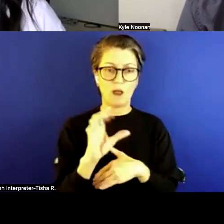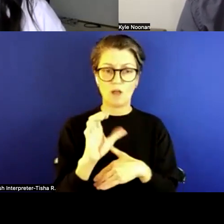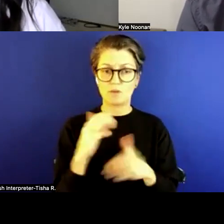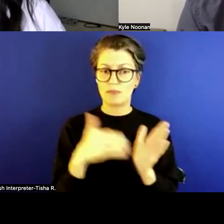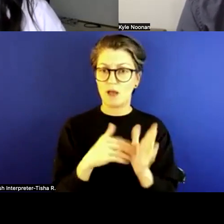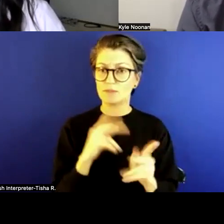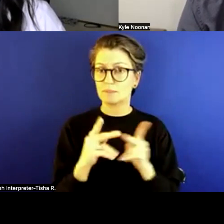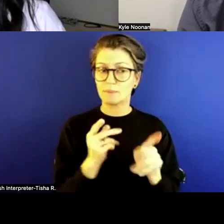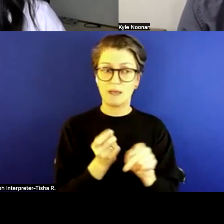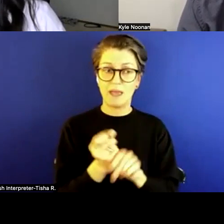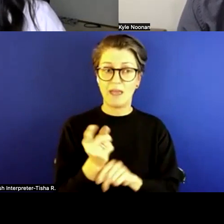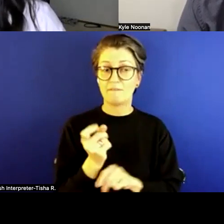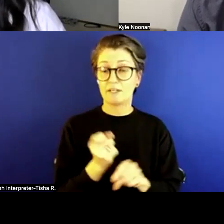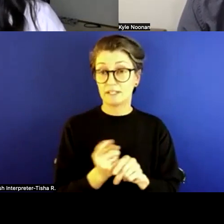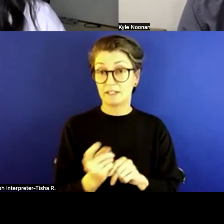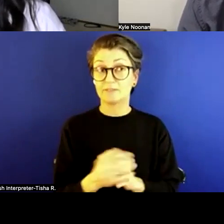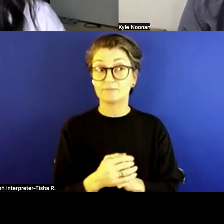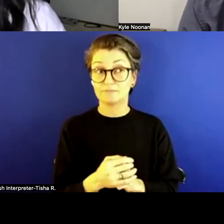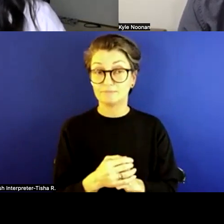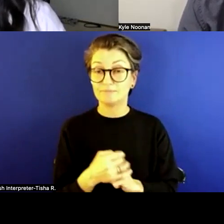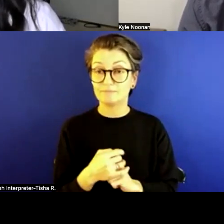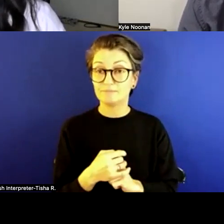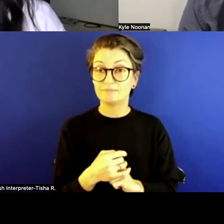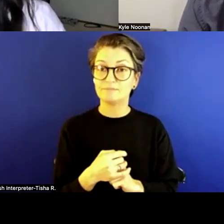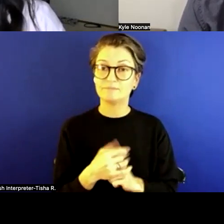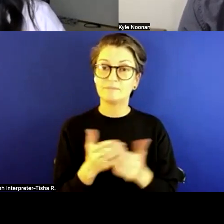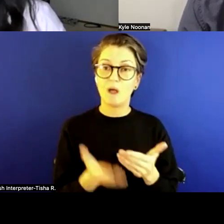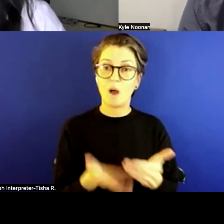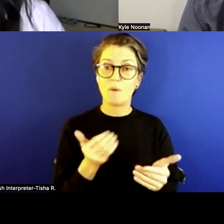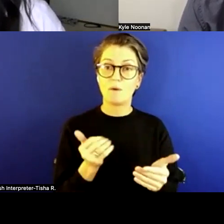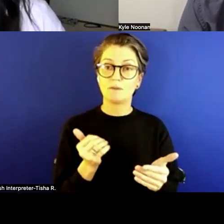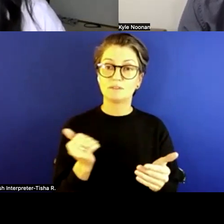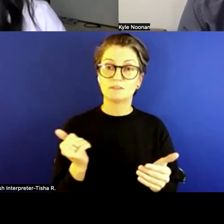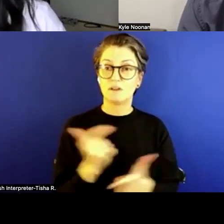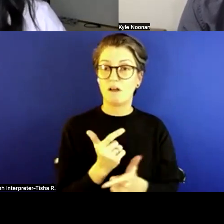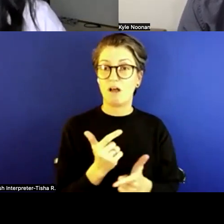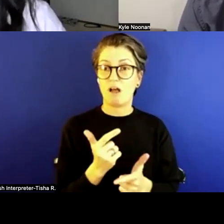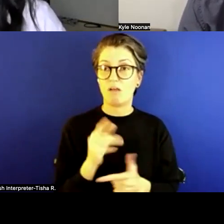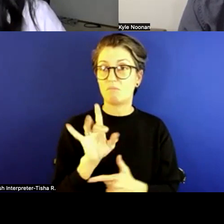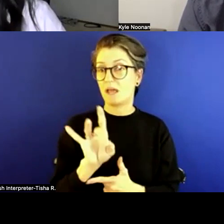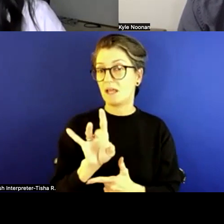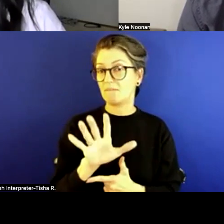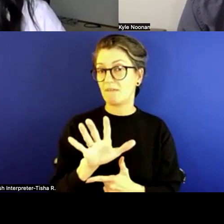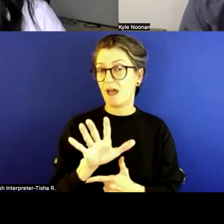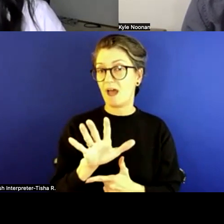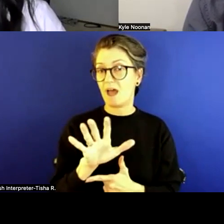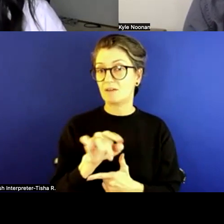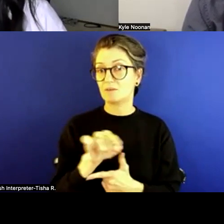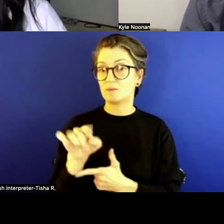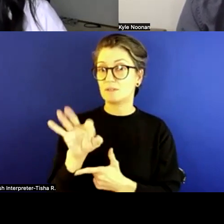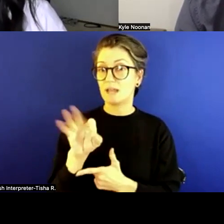And I would say almost all, like at least 85 to 90% of our